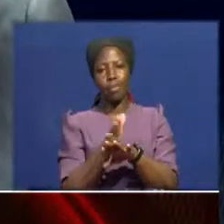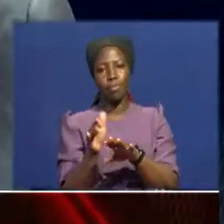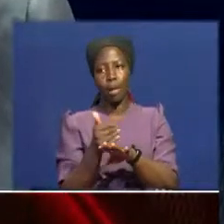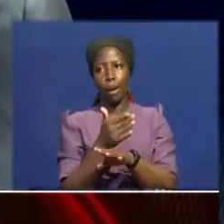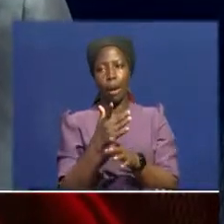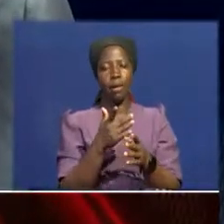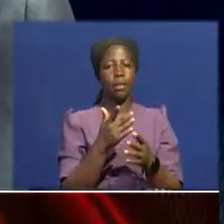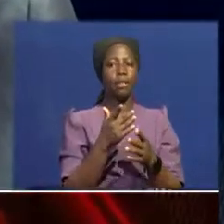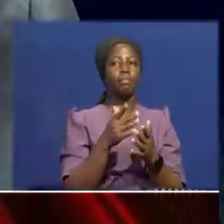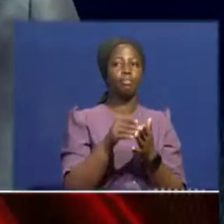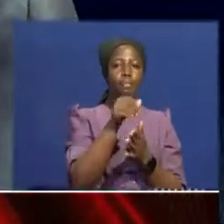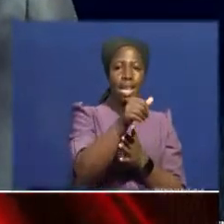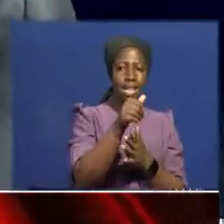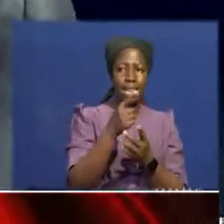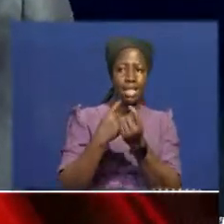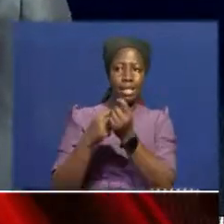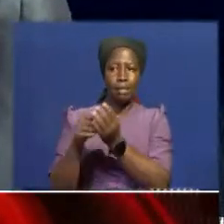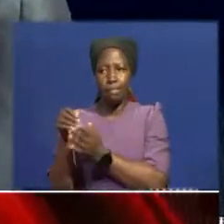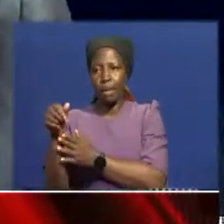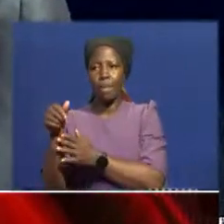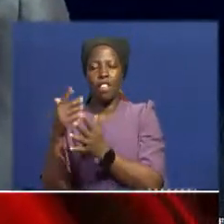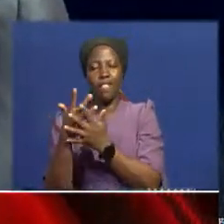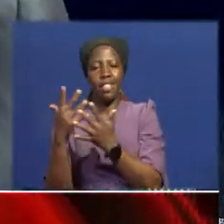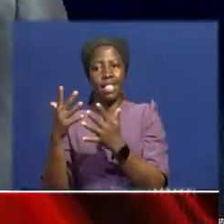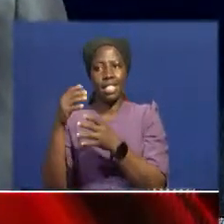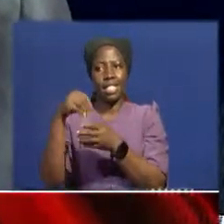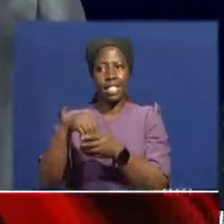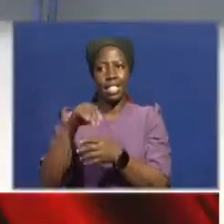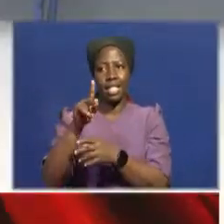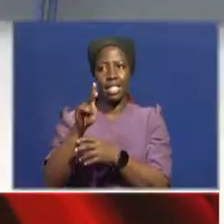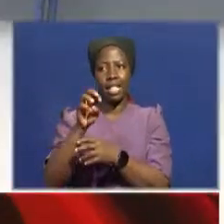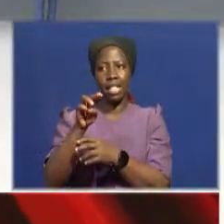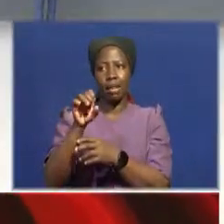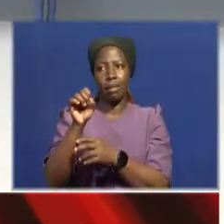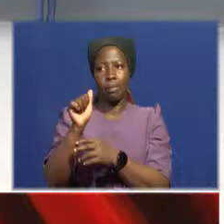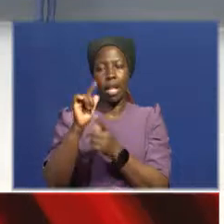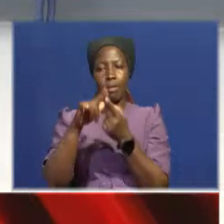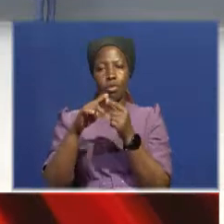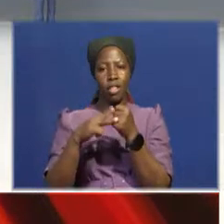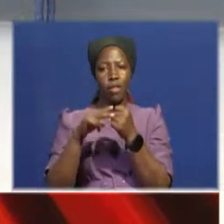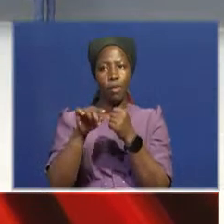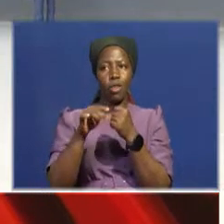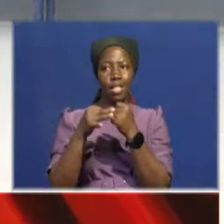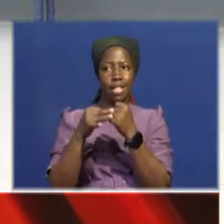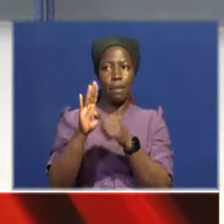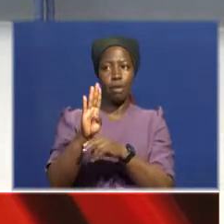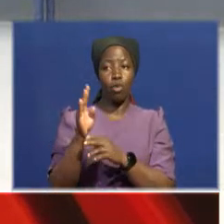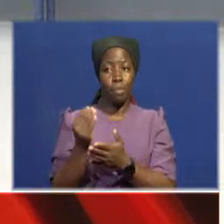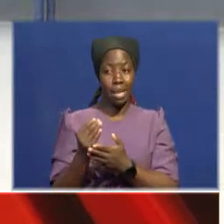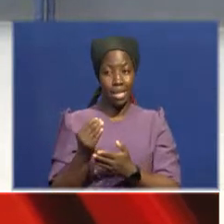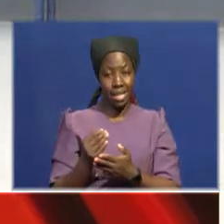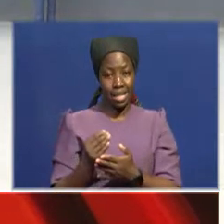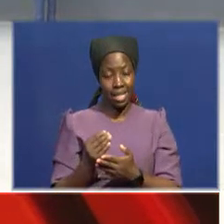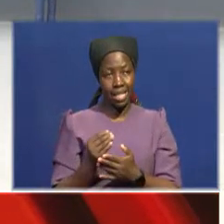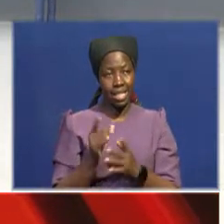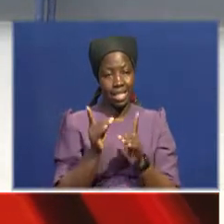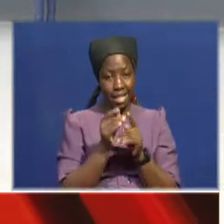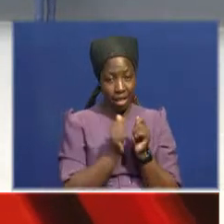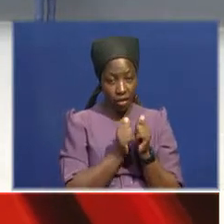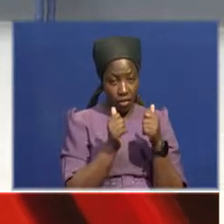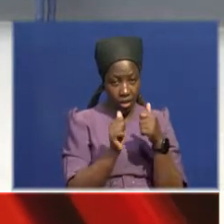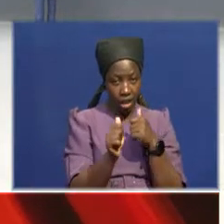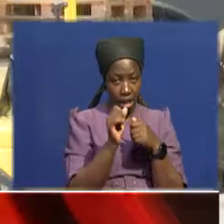of COVID-19 emergency commodities at KEMSA to the tune of 7.8 billion shillings. As at 15th of